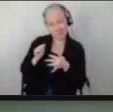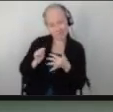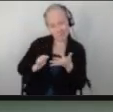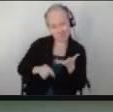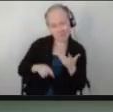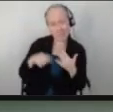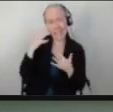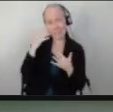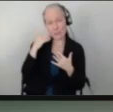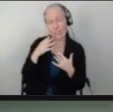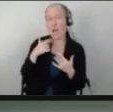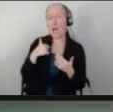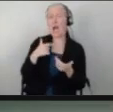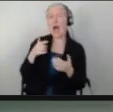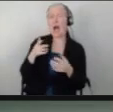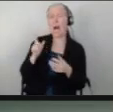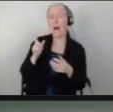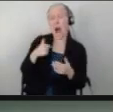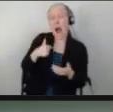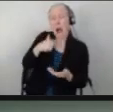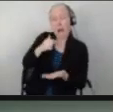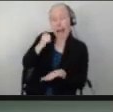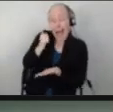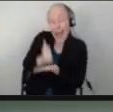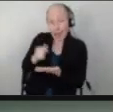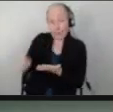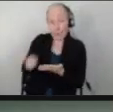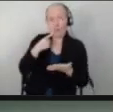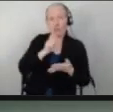get before we're ready to move you to that job.